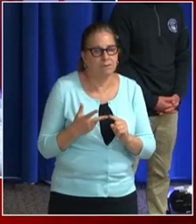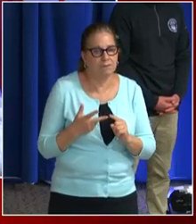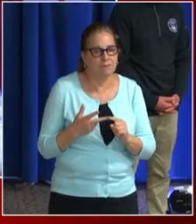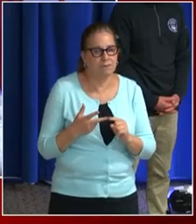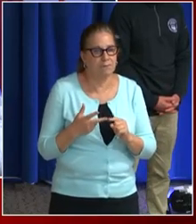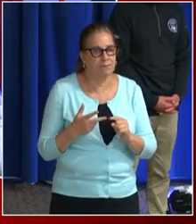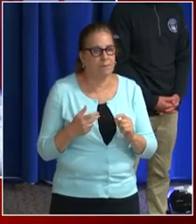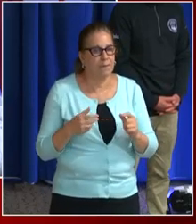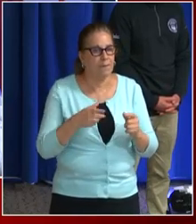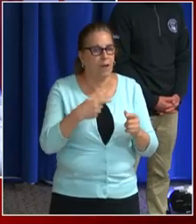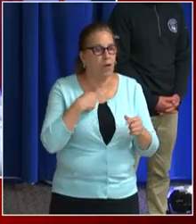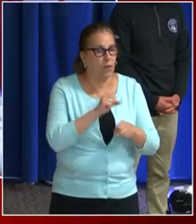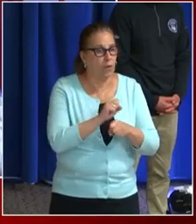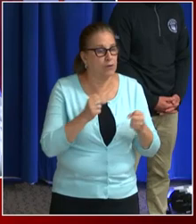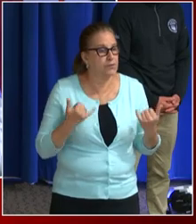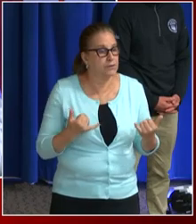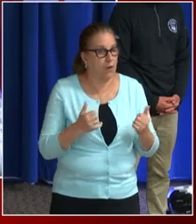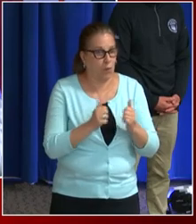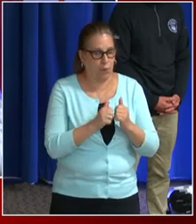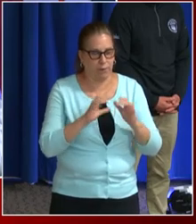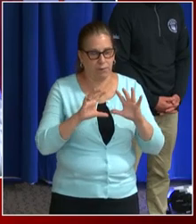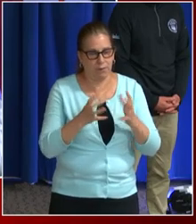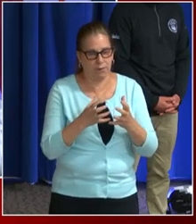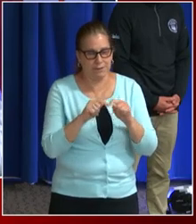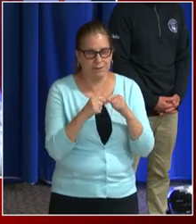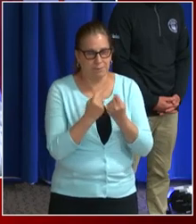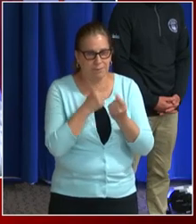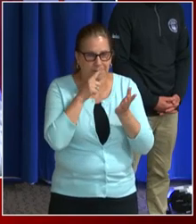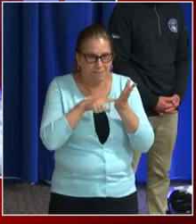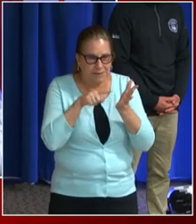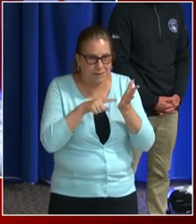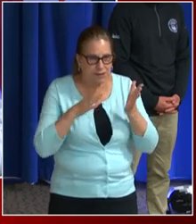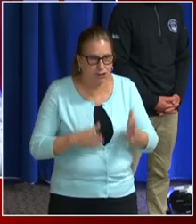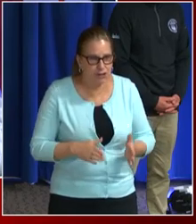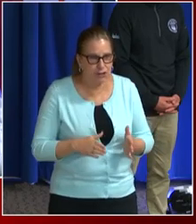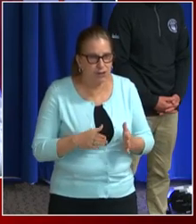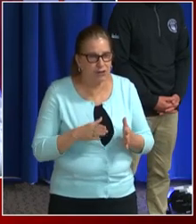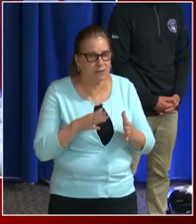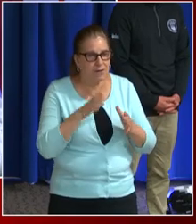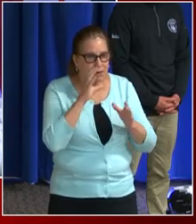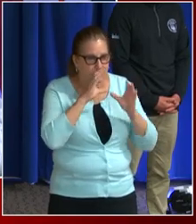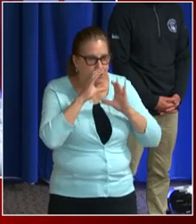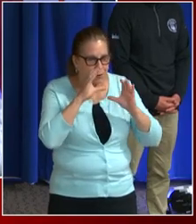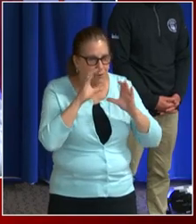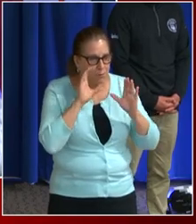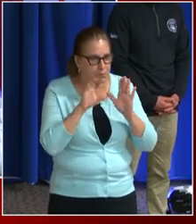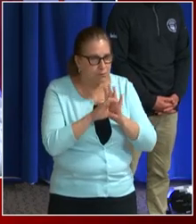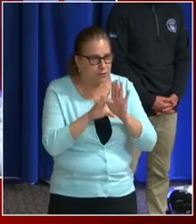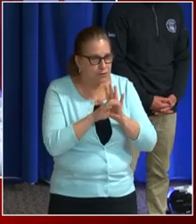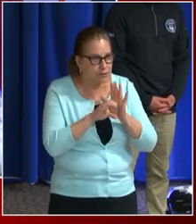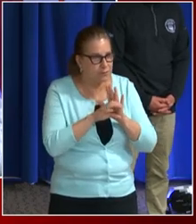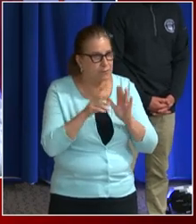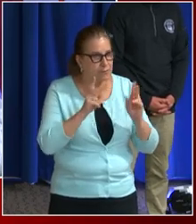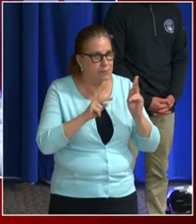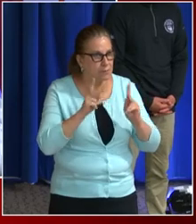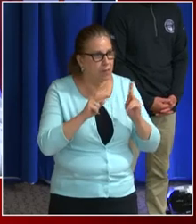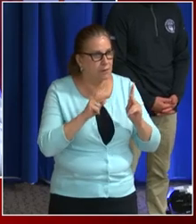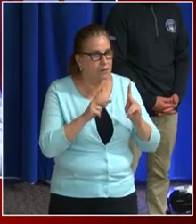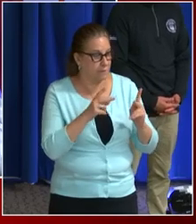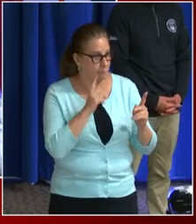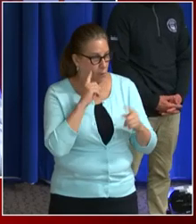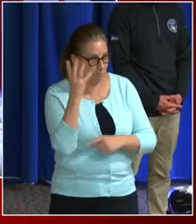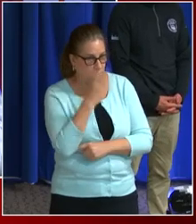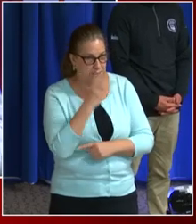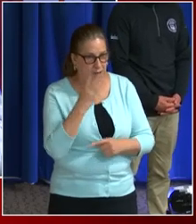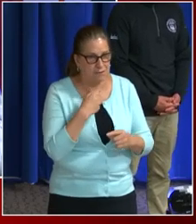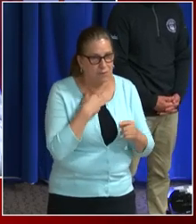team to compile images of anybody that was in our city over the past 3 or 4 nights who was involved in destruction of